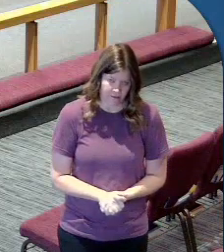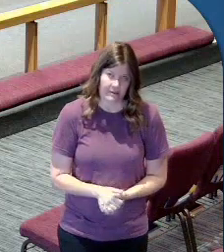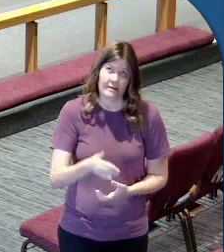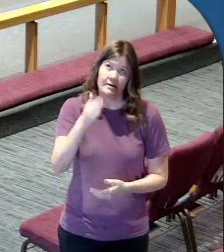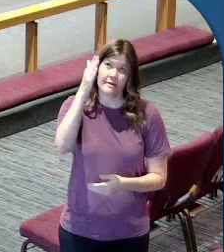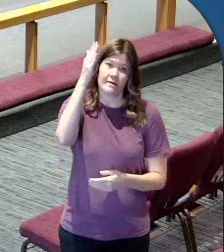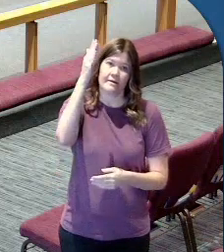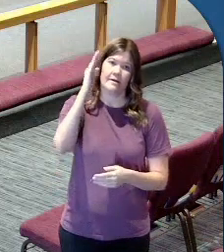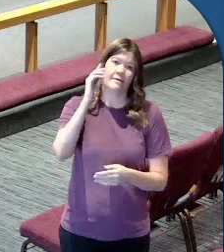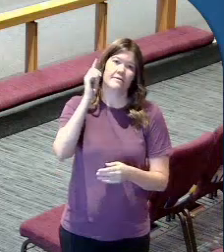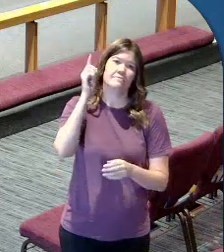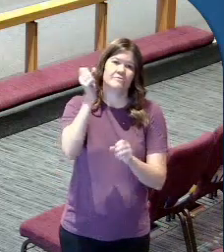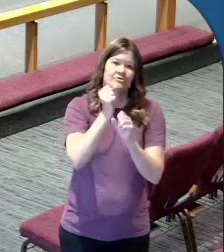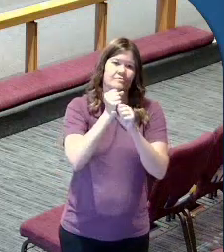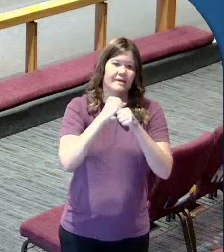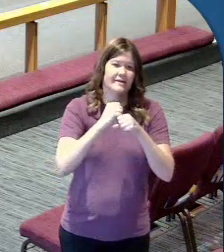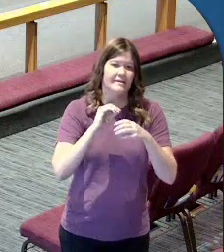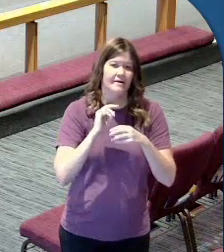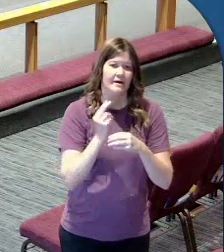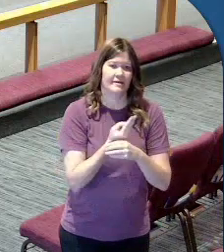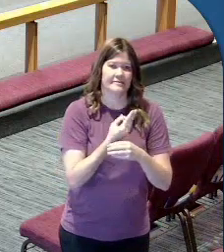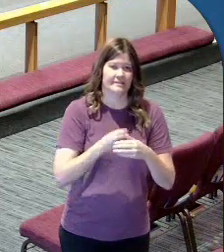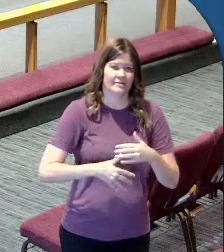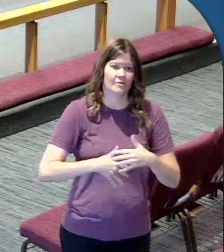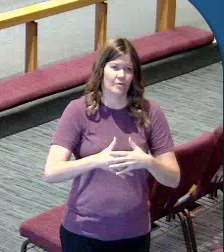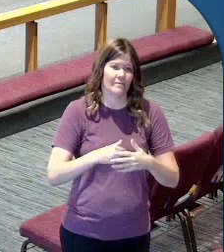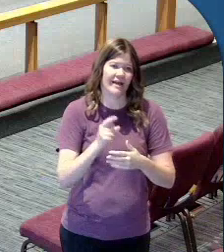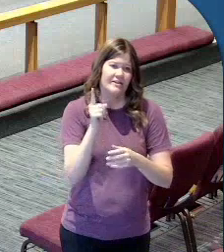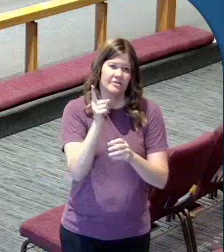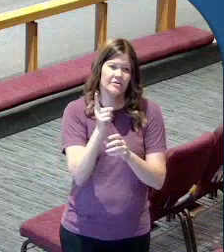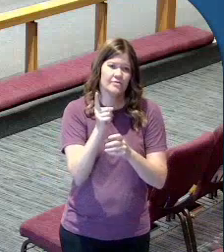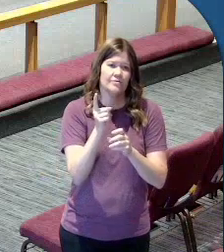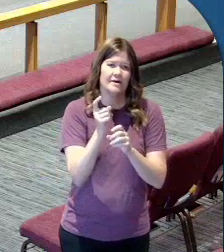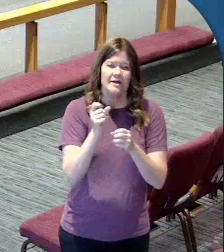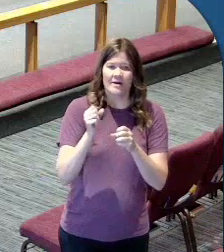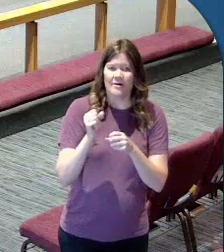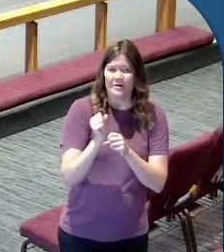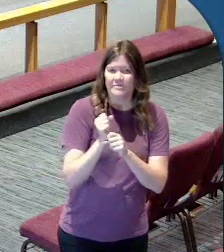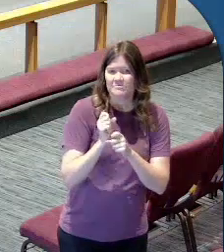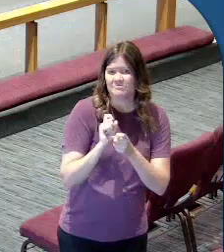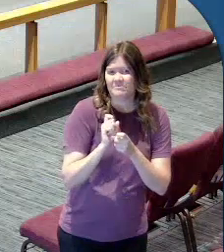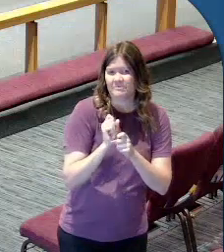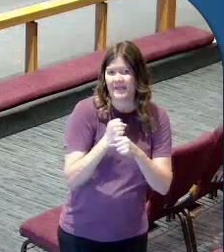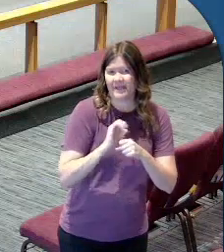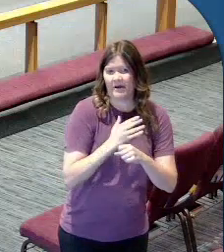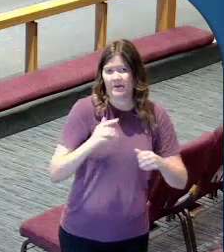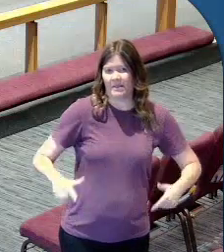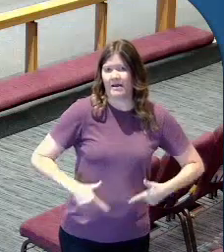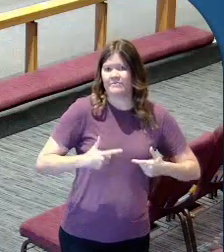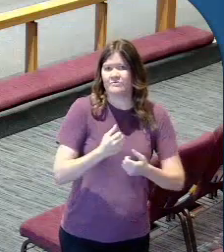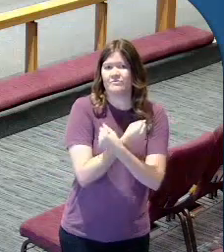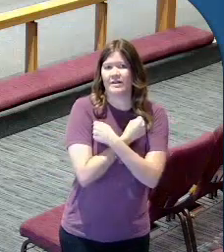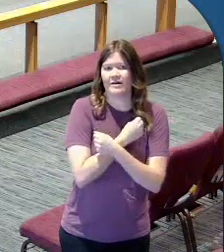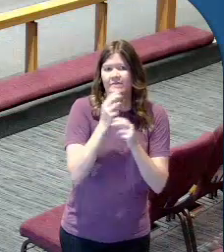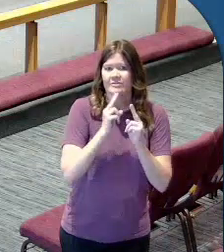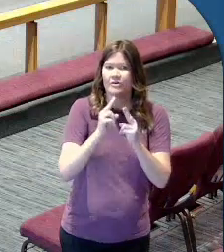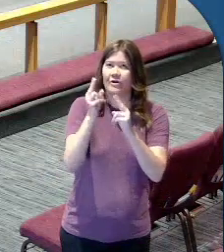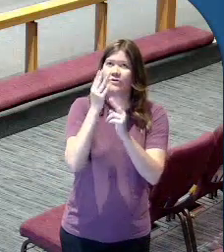God, you formed us in the womb, and you shape our lives to love and honor you and our neighbors.